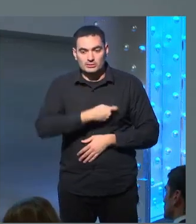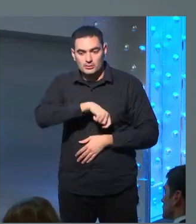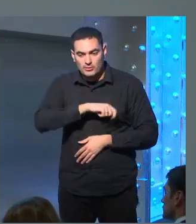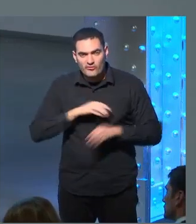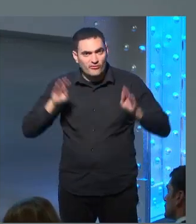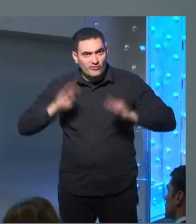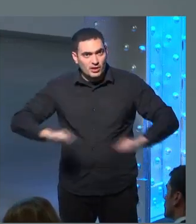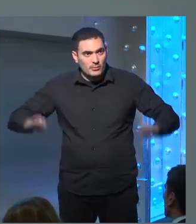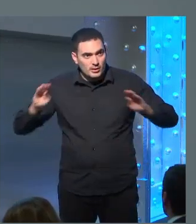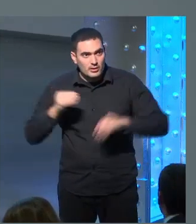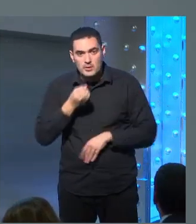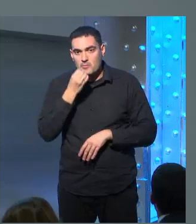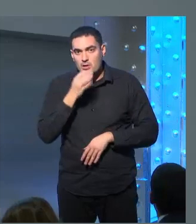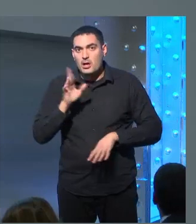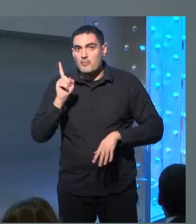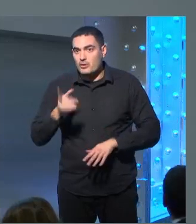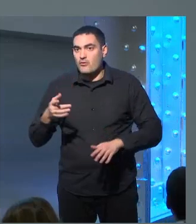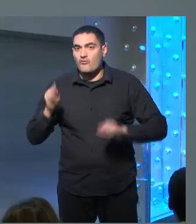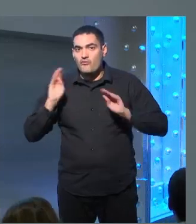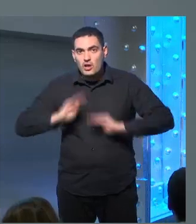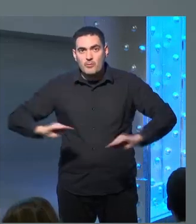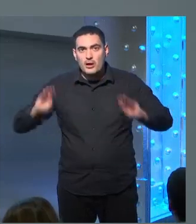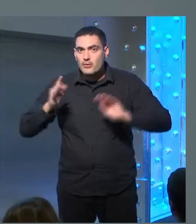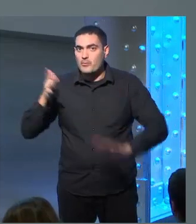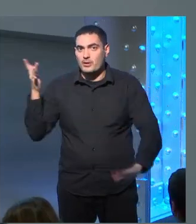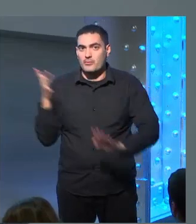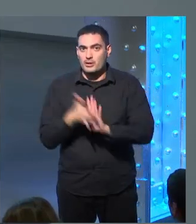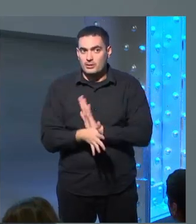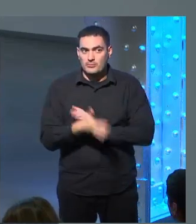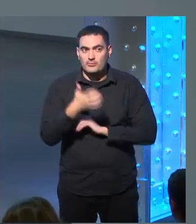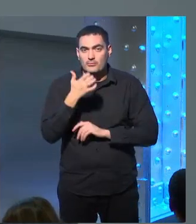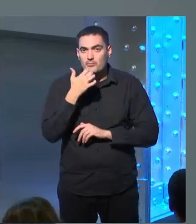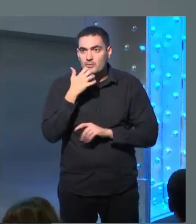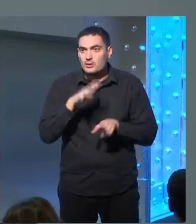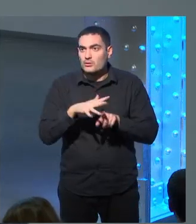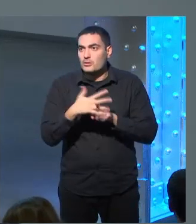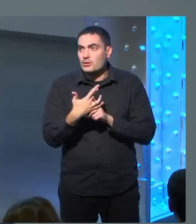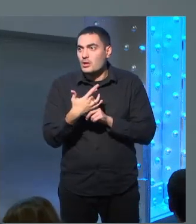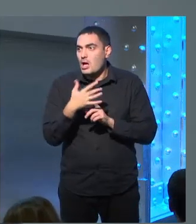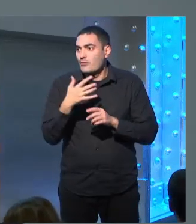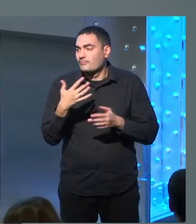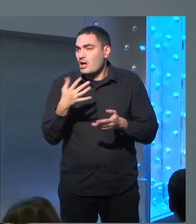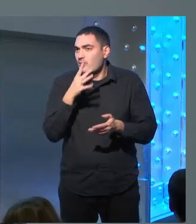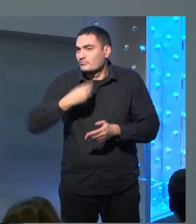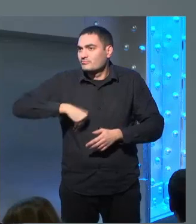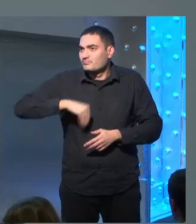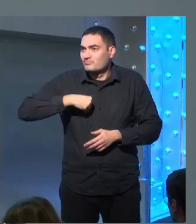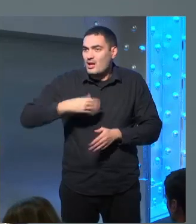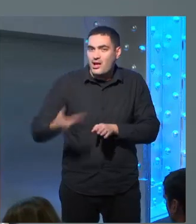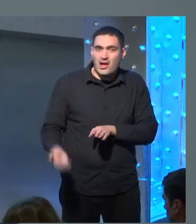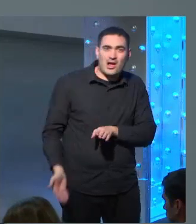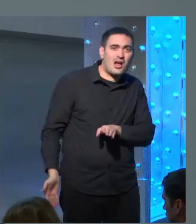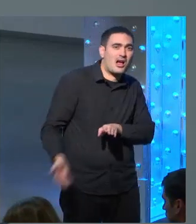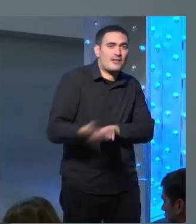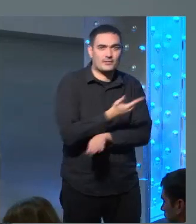connected and that is better trained, but which is permanently trained. The paradigm is not what